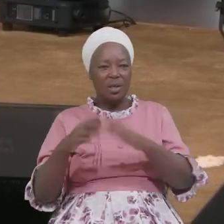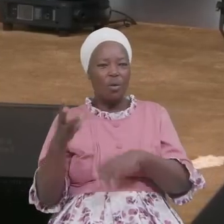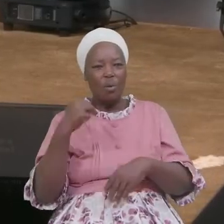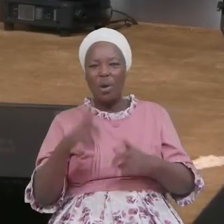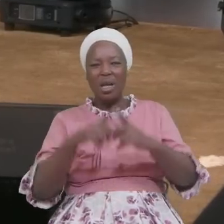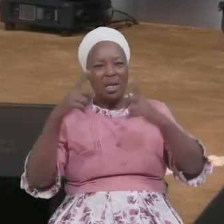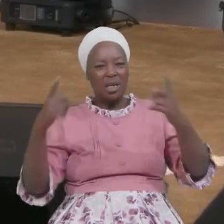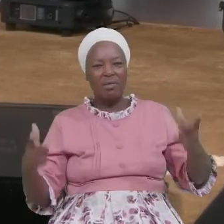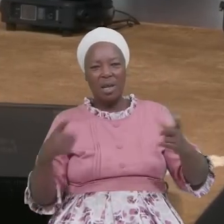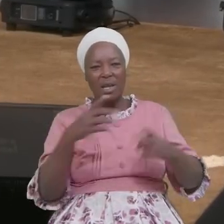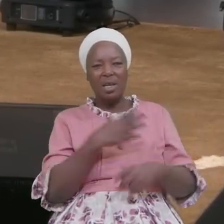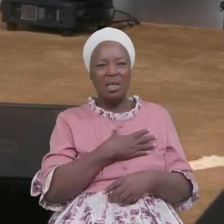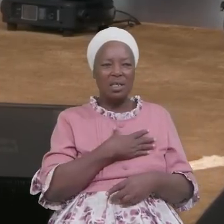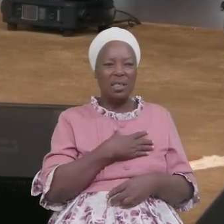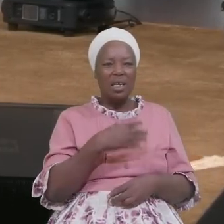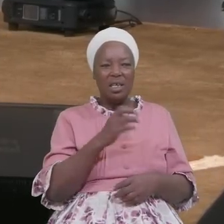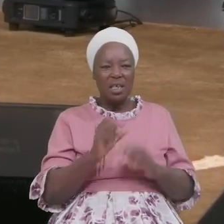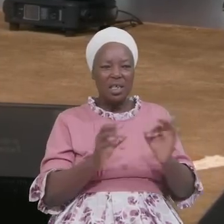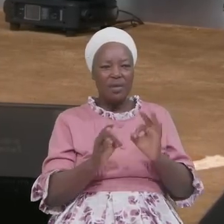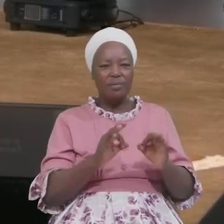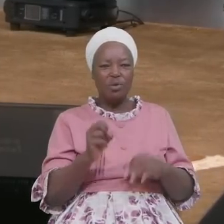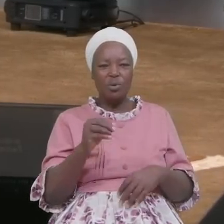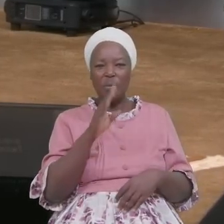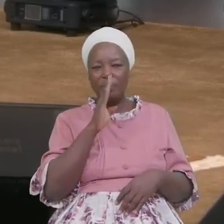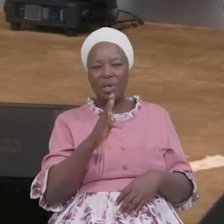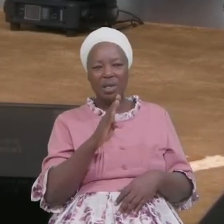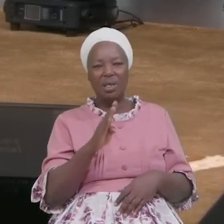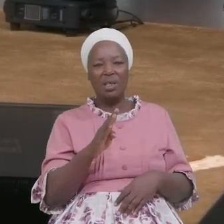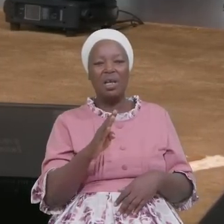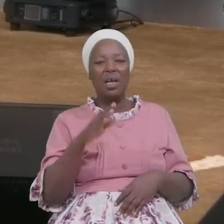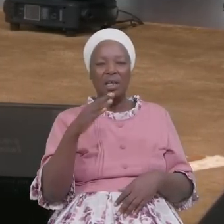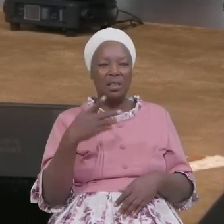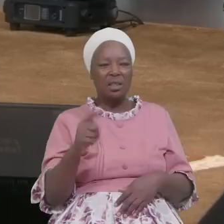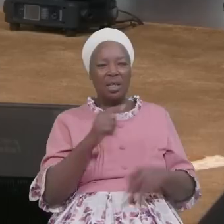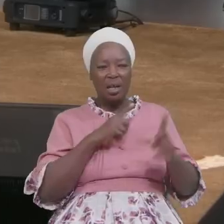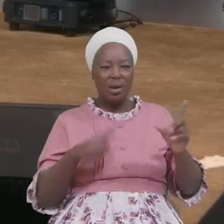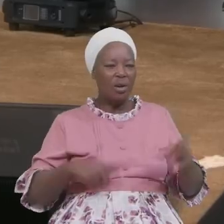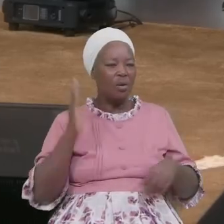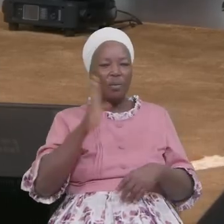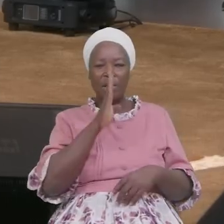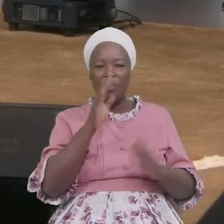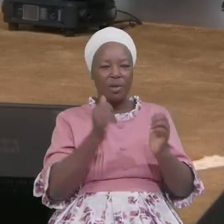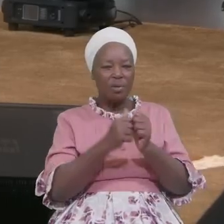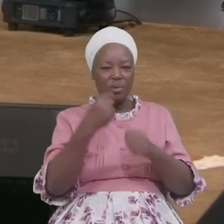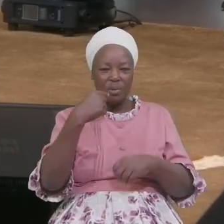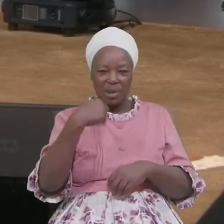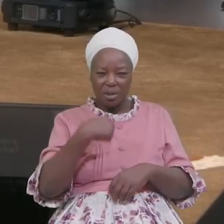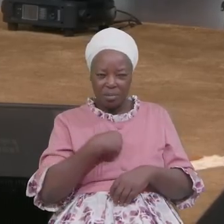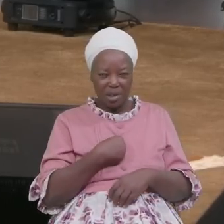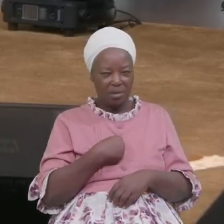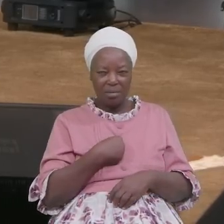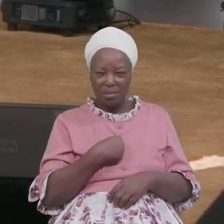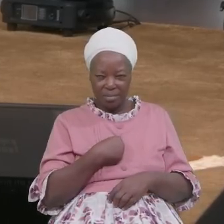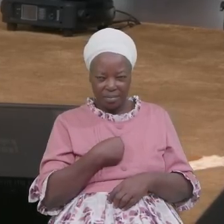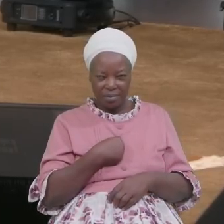and fenced. If so be, the Lord will be with me. He'll